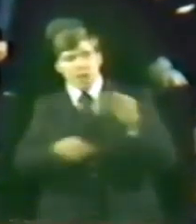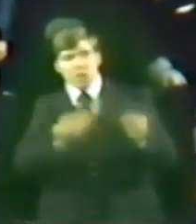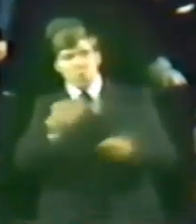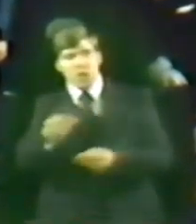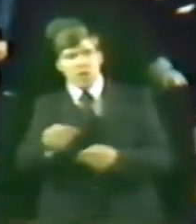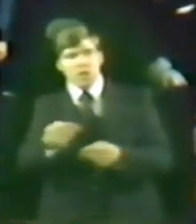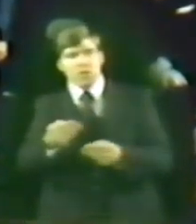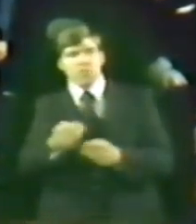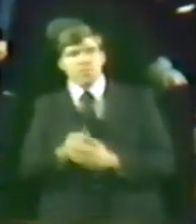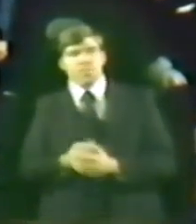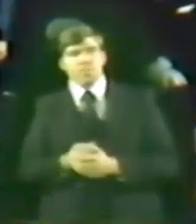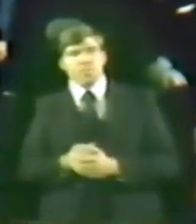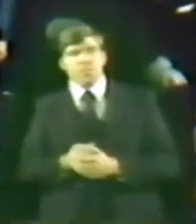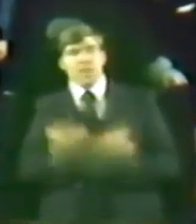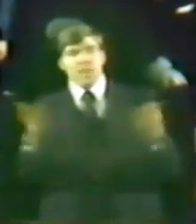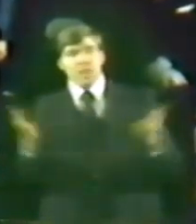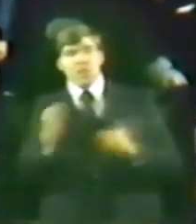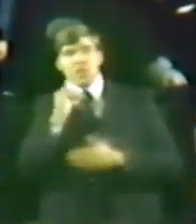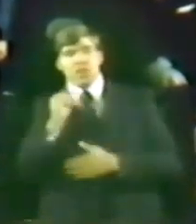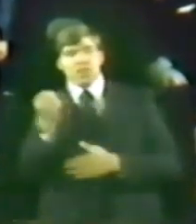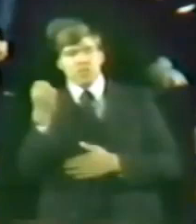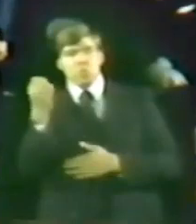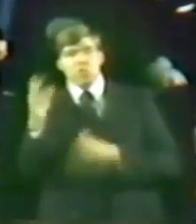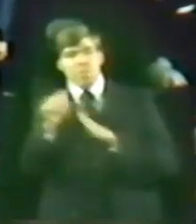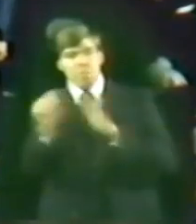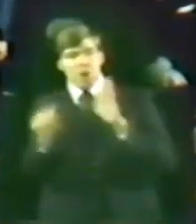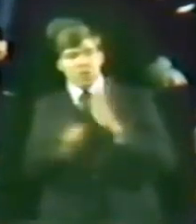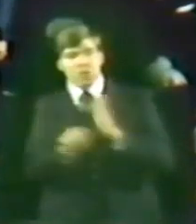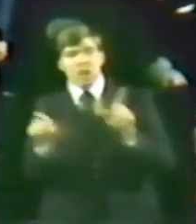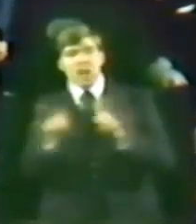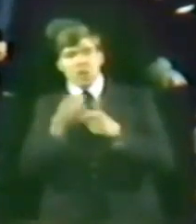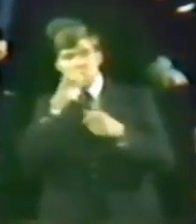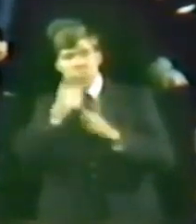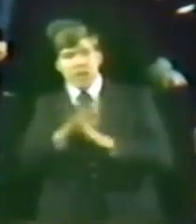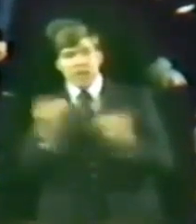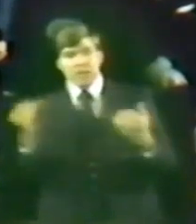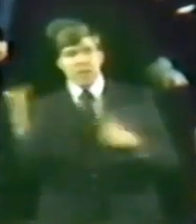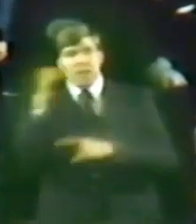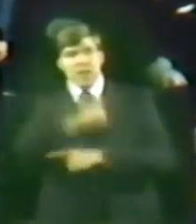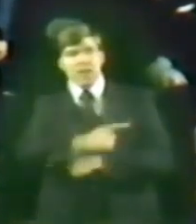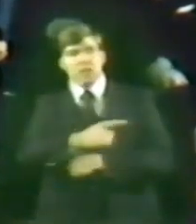perpetuated. Here is the Council of 12 Apostles as ordained today.